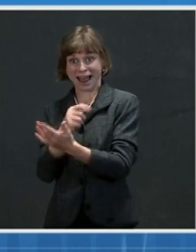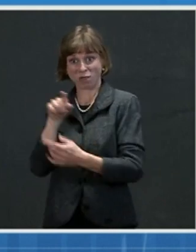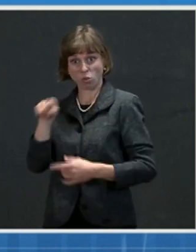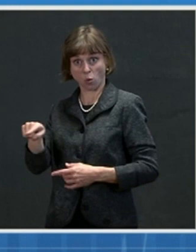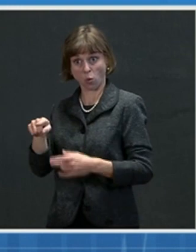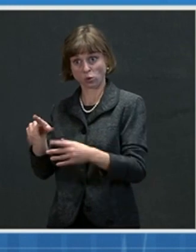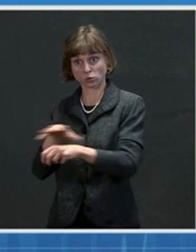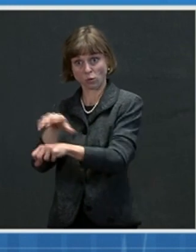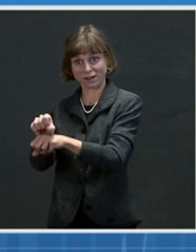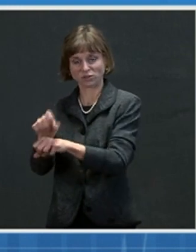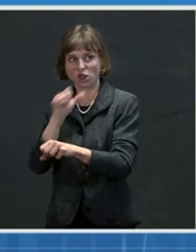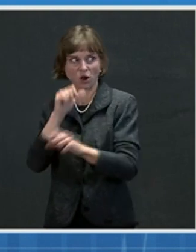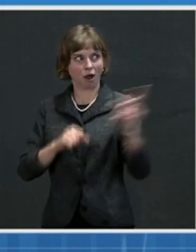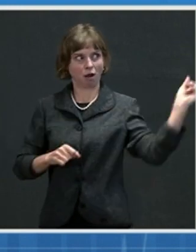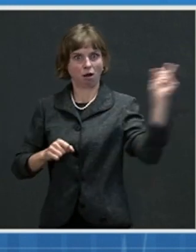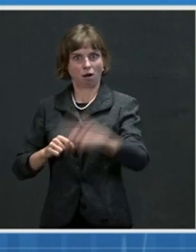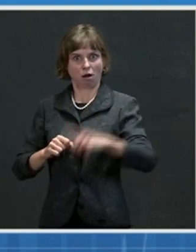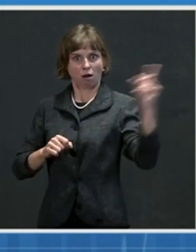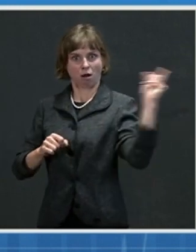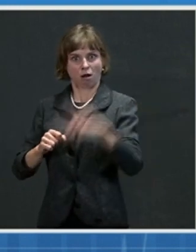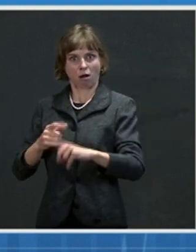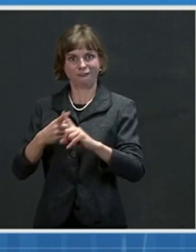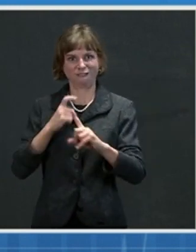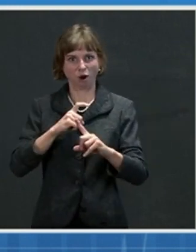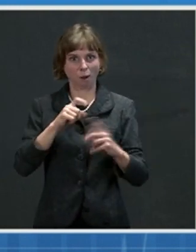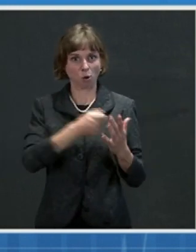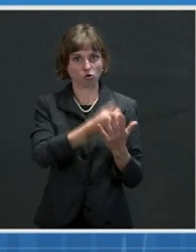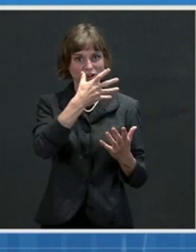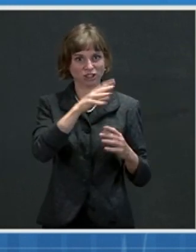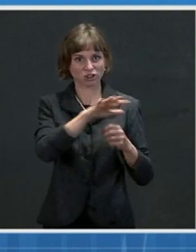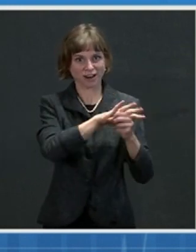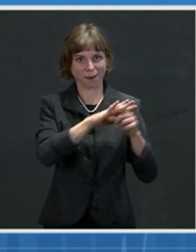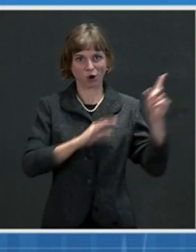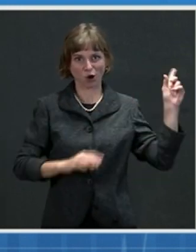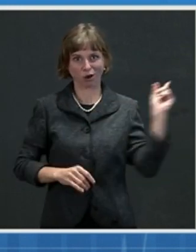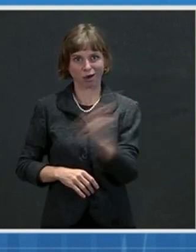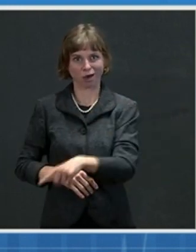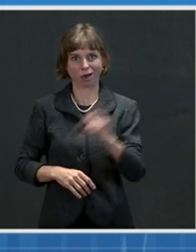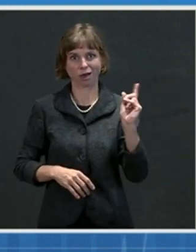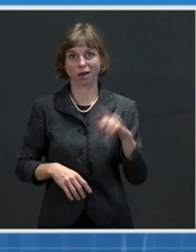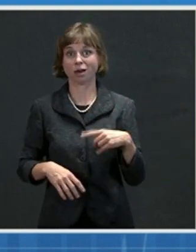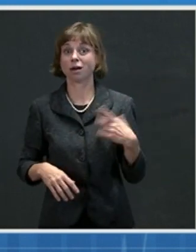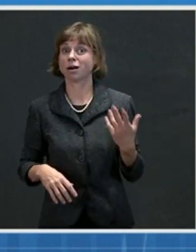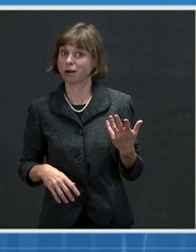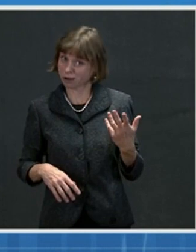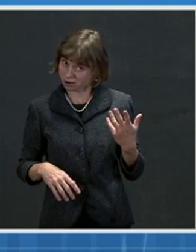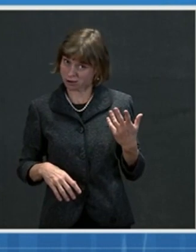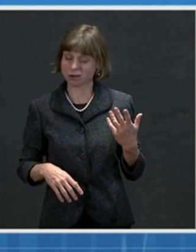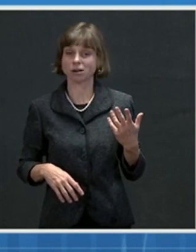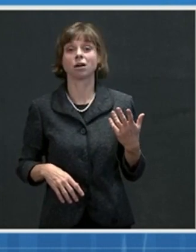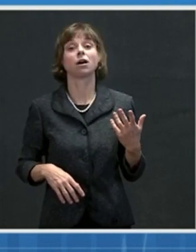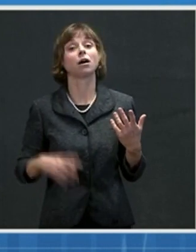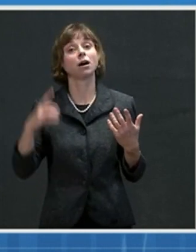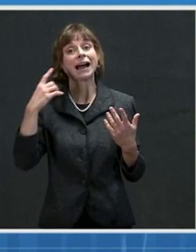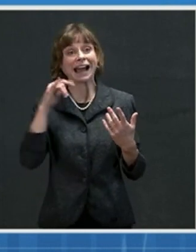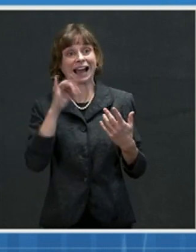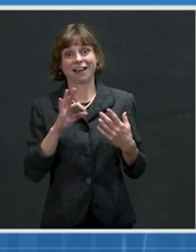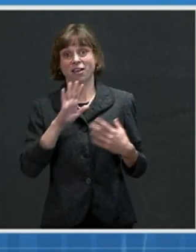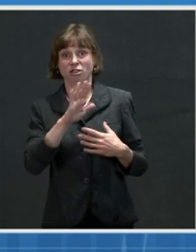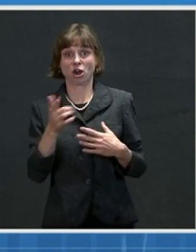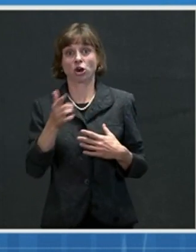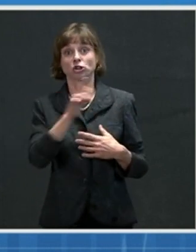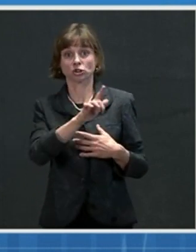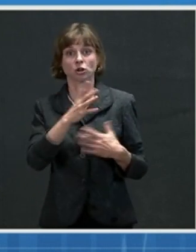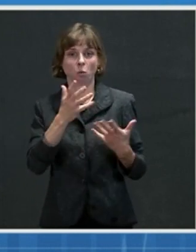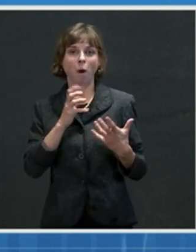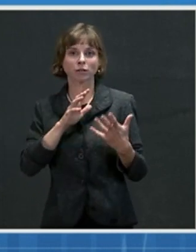from wealthier neighborhoods. It is our top priority for anybody who is at yes, and it is their turn, that they're able to connect with